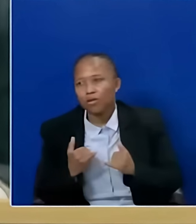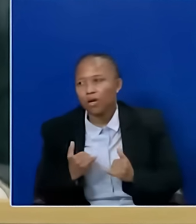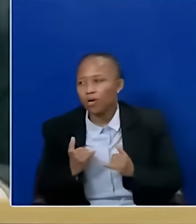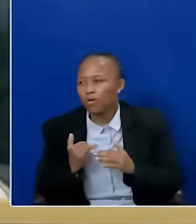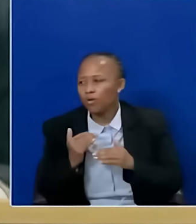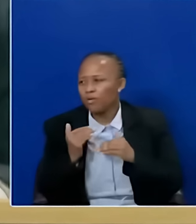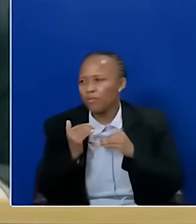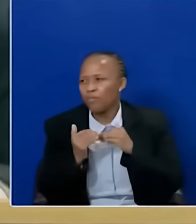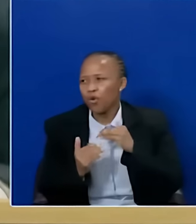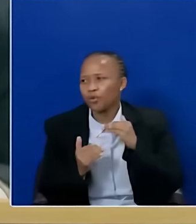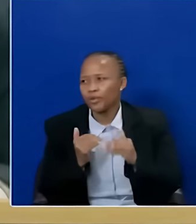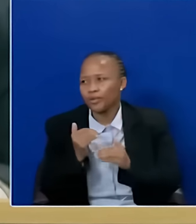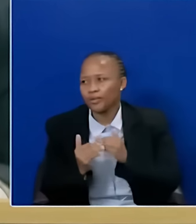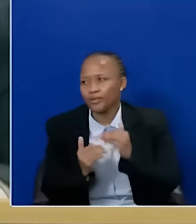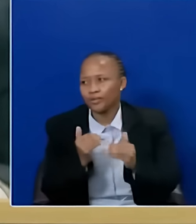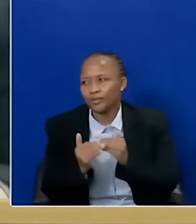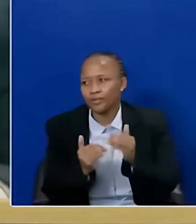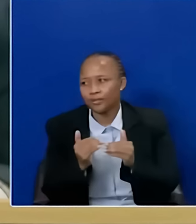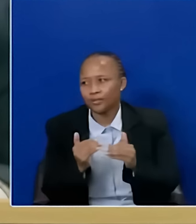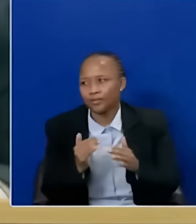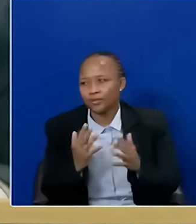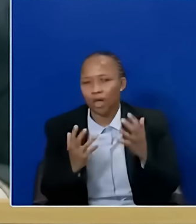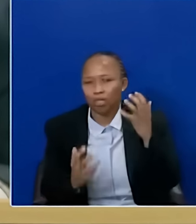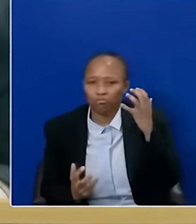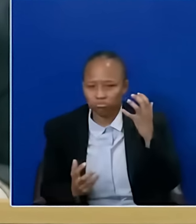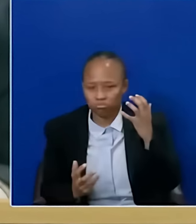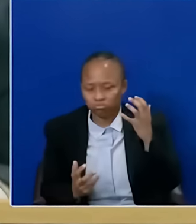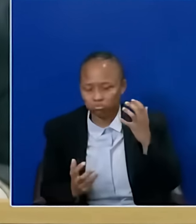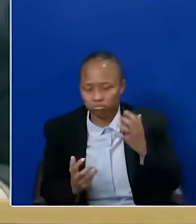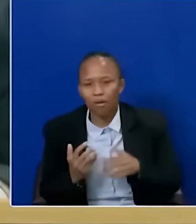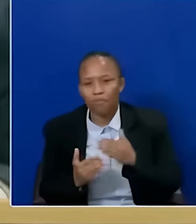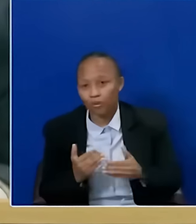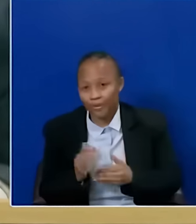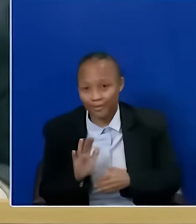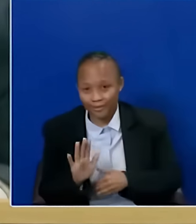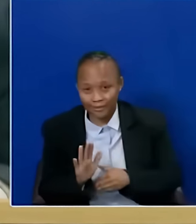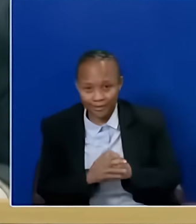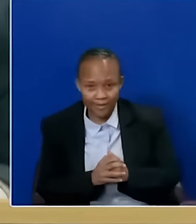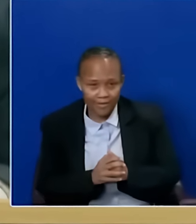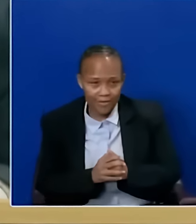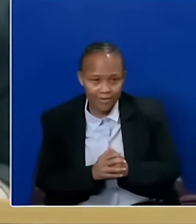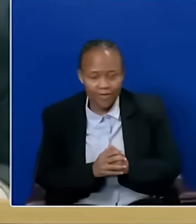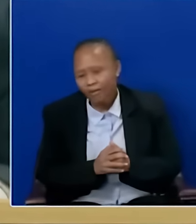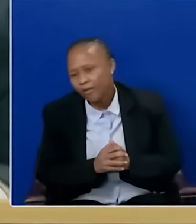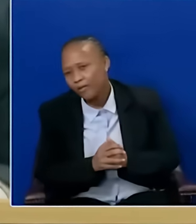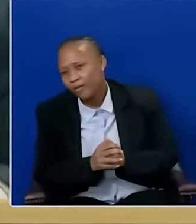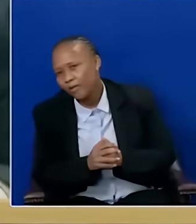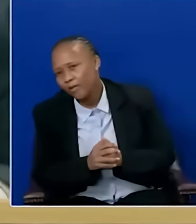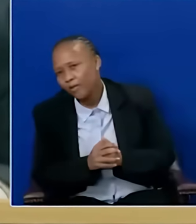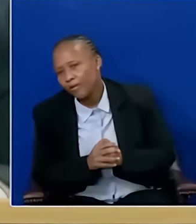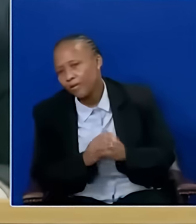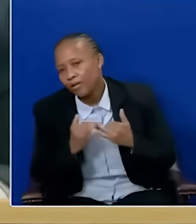what discrepancies did Captain Makhotle himself highlight, and what explanation did